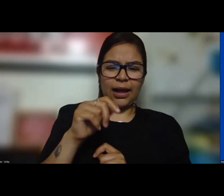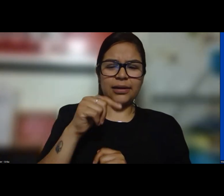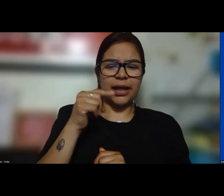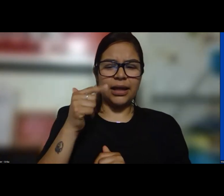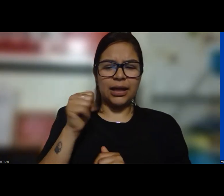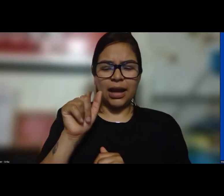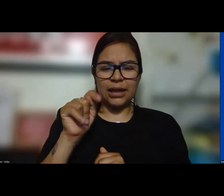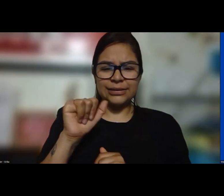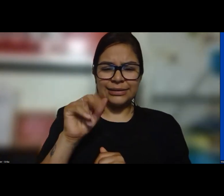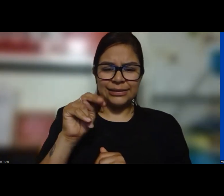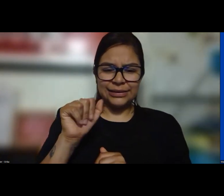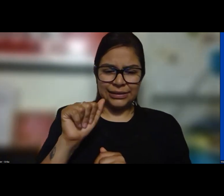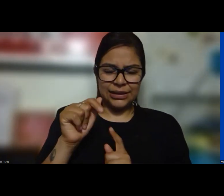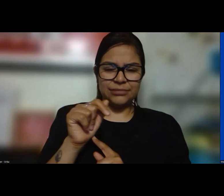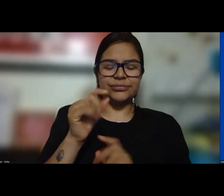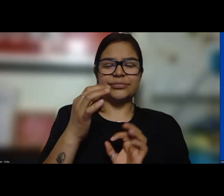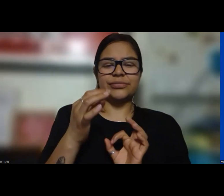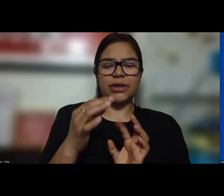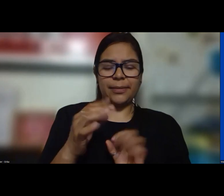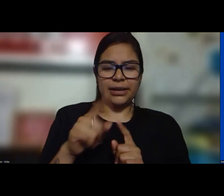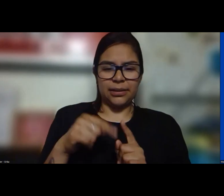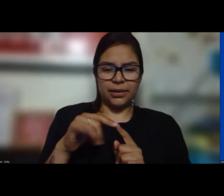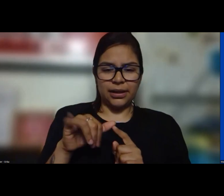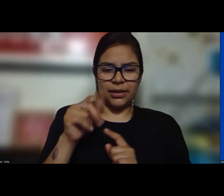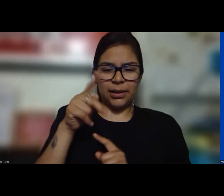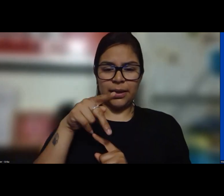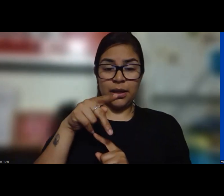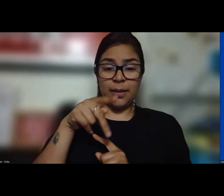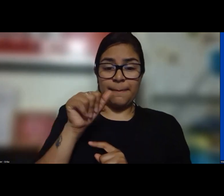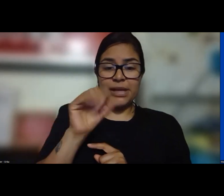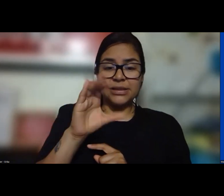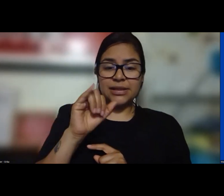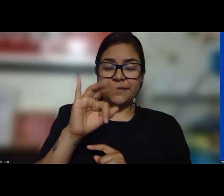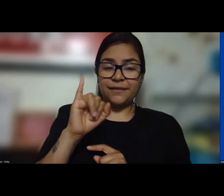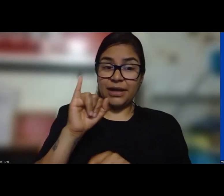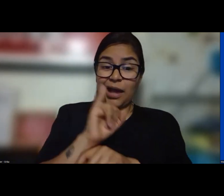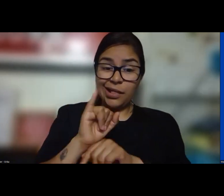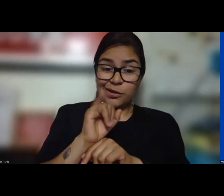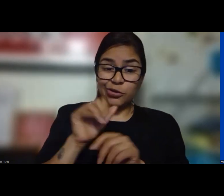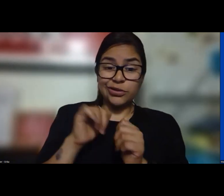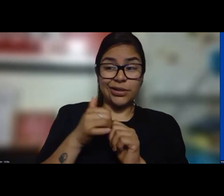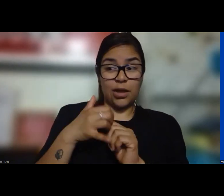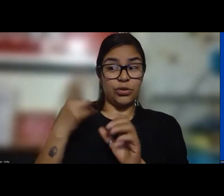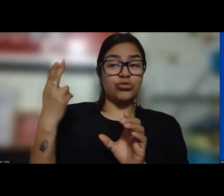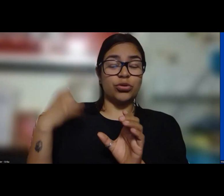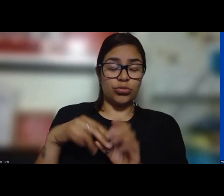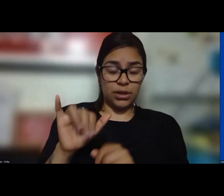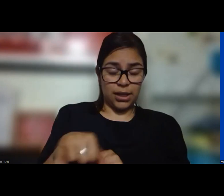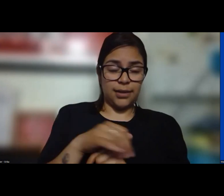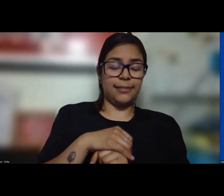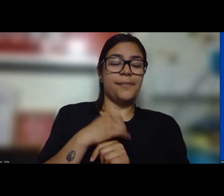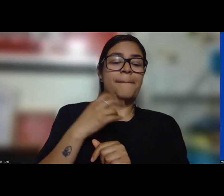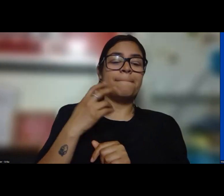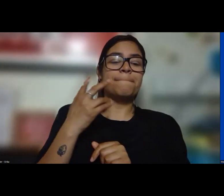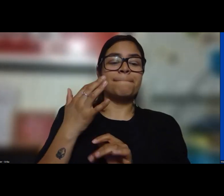lifting Pacific Islanders when we're, talking about the AAPI community. I also just wanted